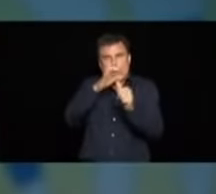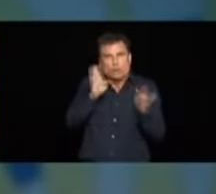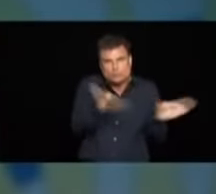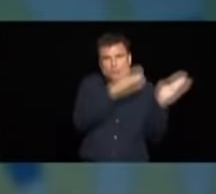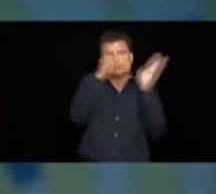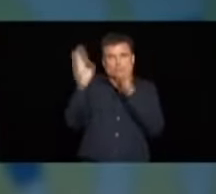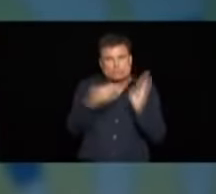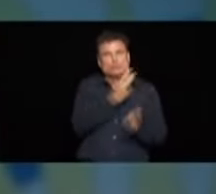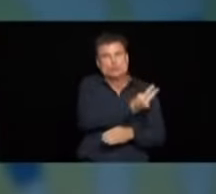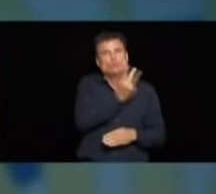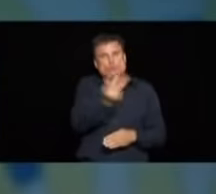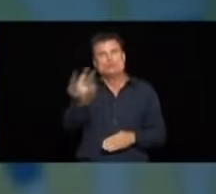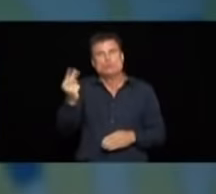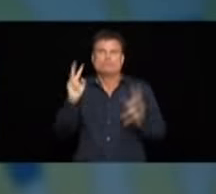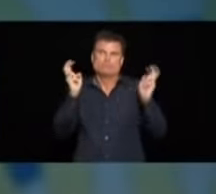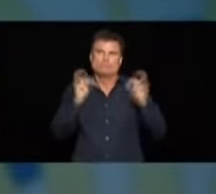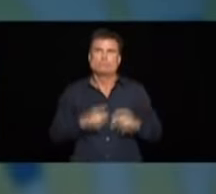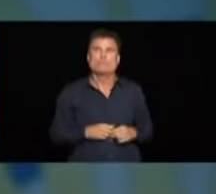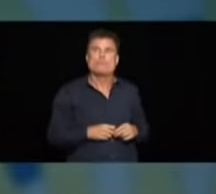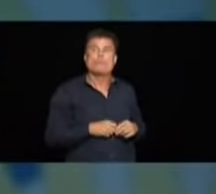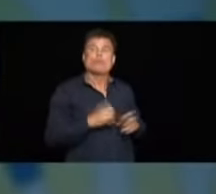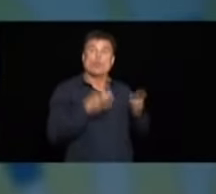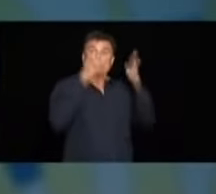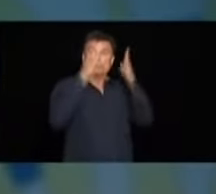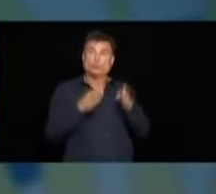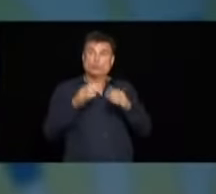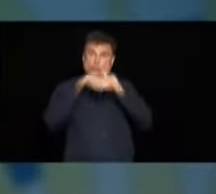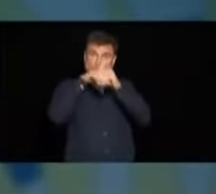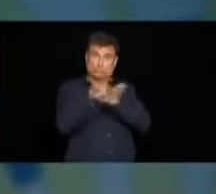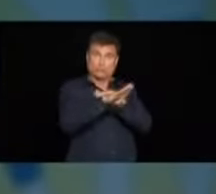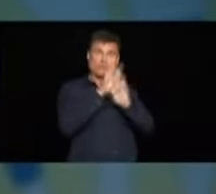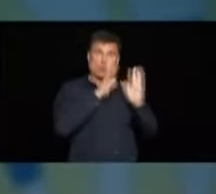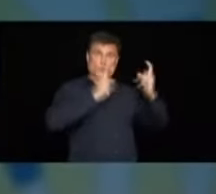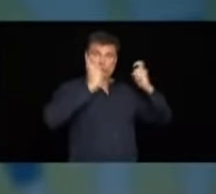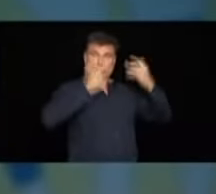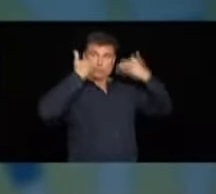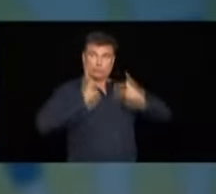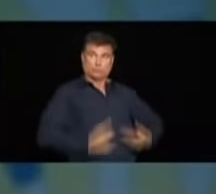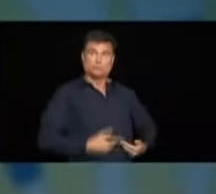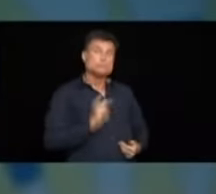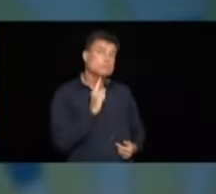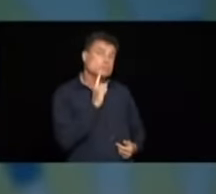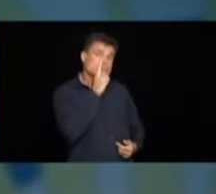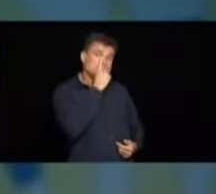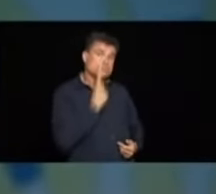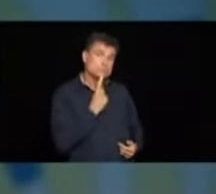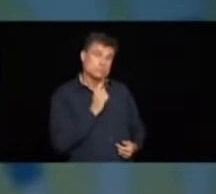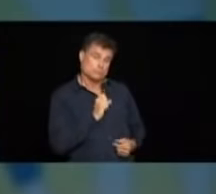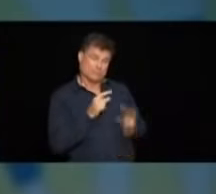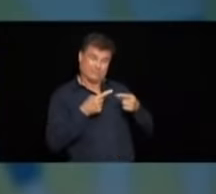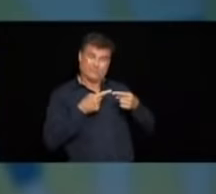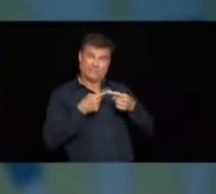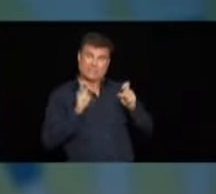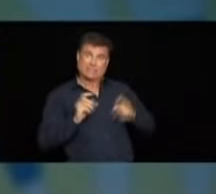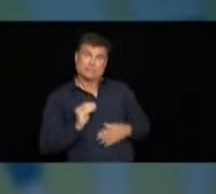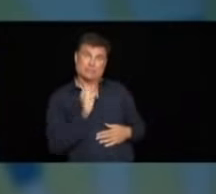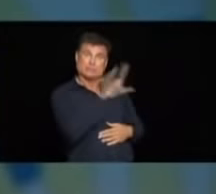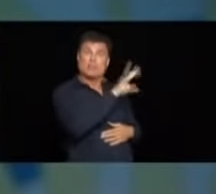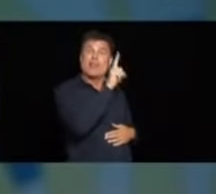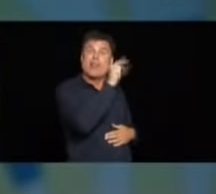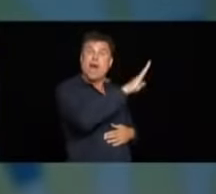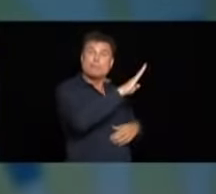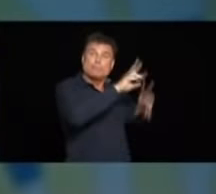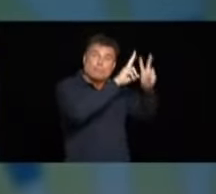the test has gone up a little bit, and that reflects the fact that we're having more people going in per day for